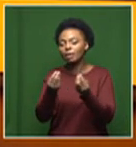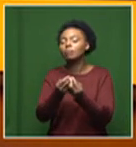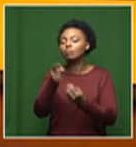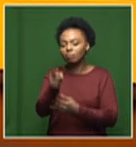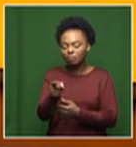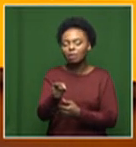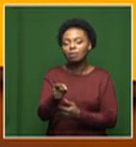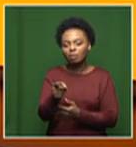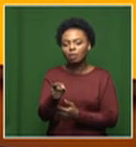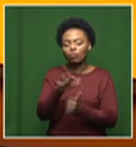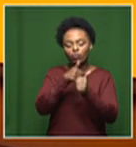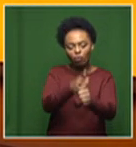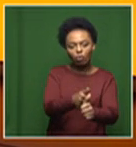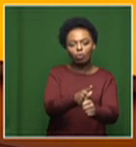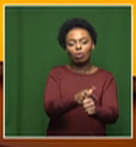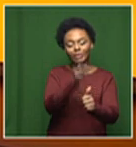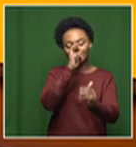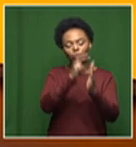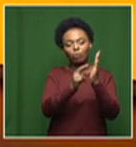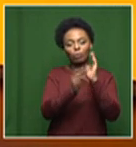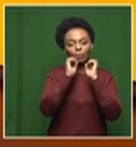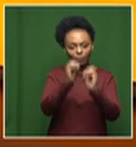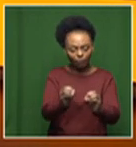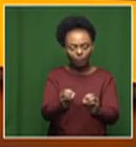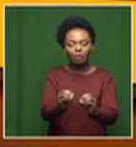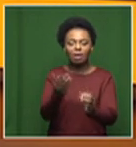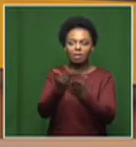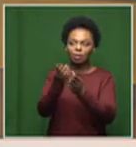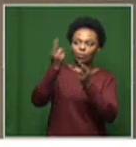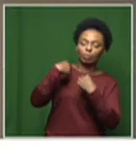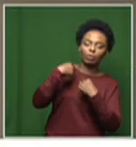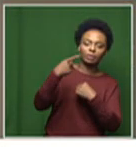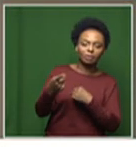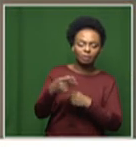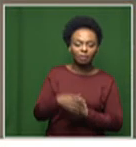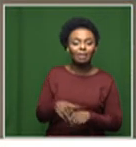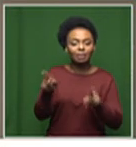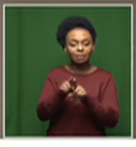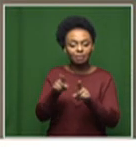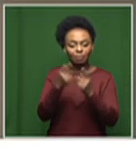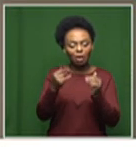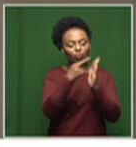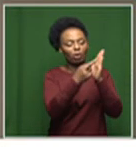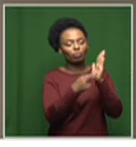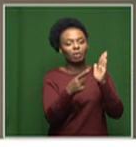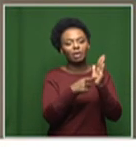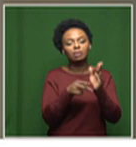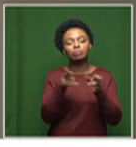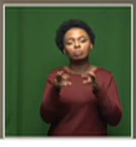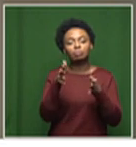not followed these very strict rules and guidelines. Within the specific space, though, it's extremely regulated